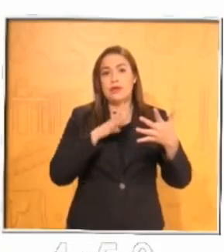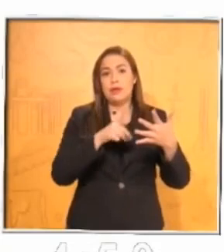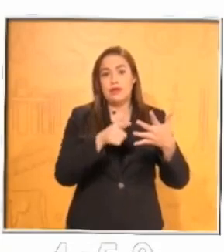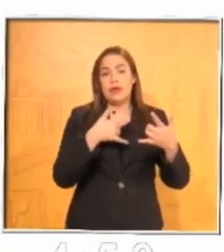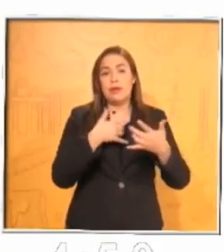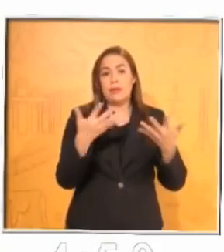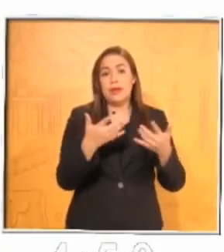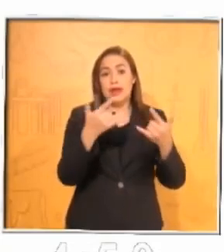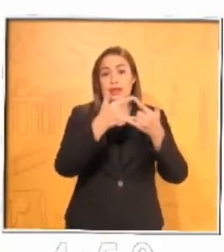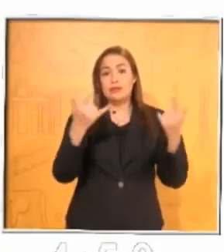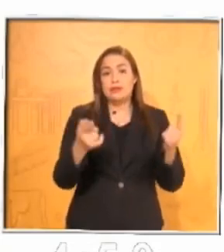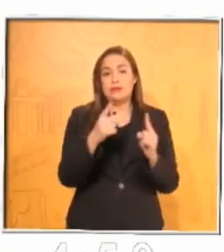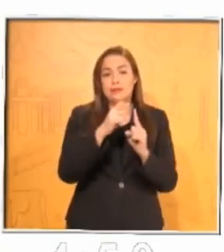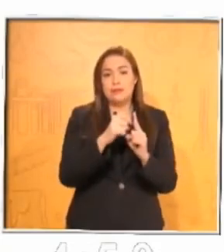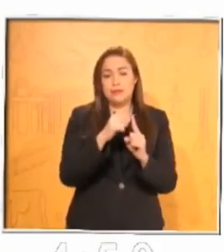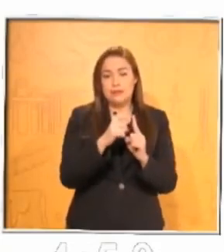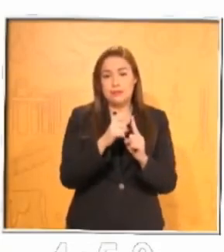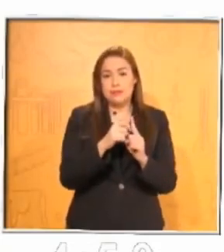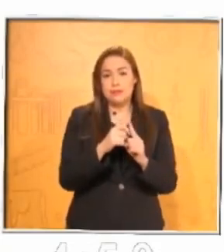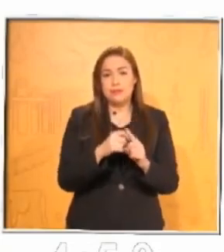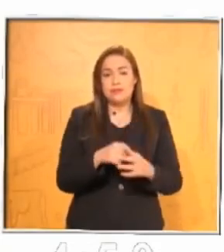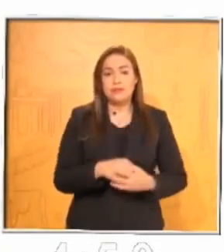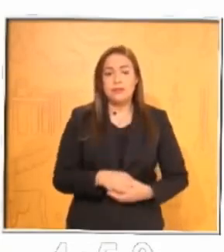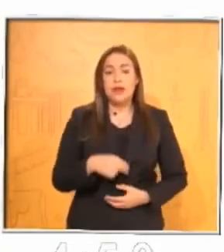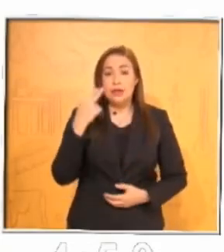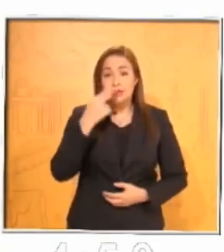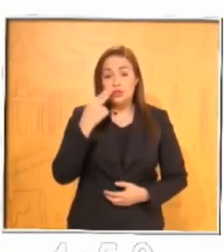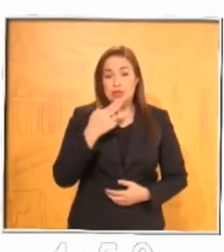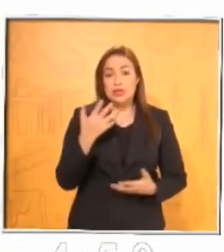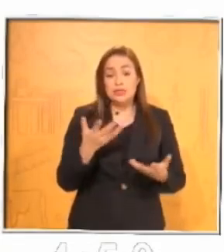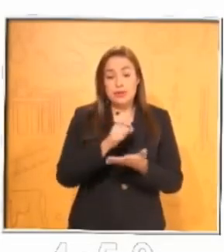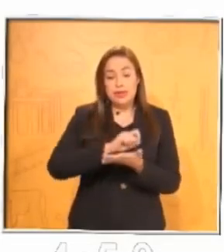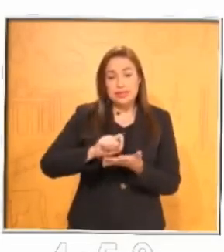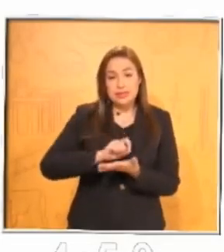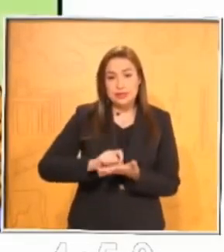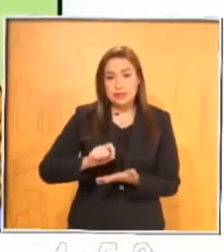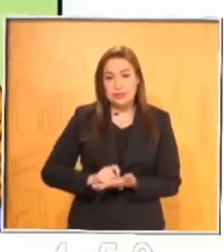other elements that are not going to be present in all the comic strip, like the gutter.